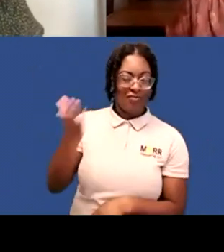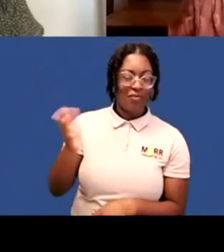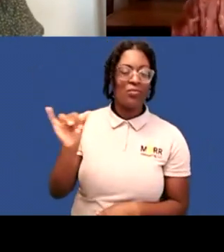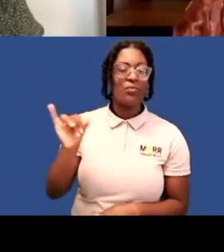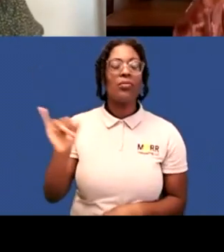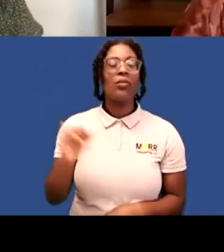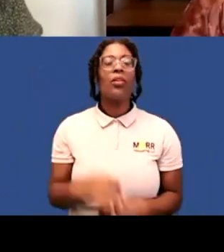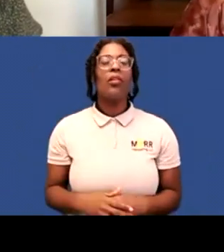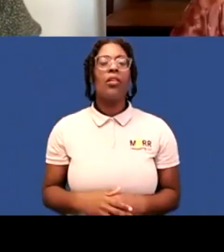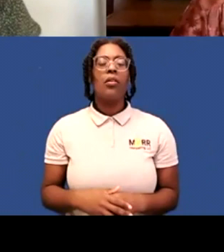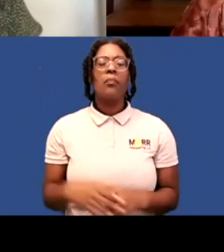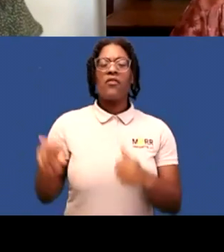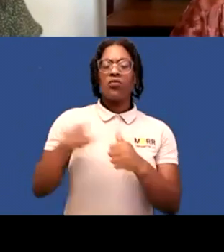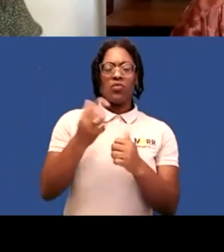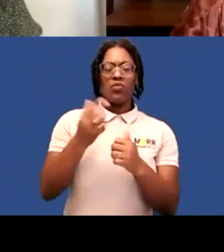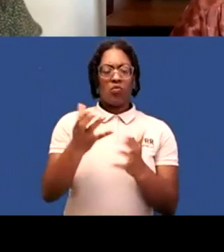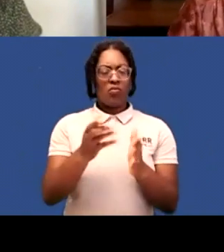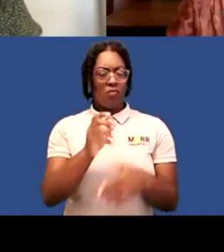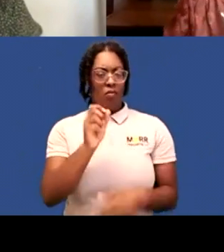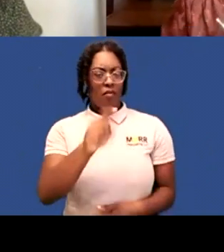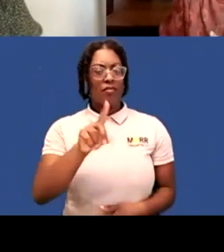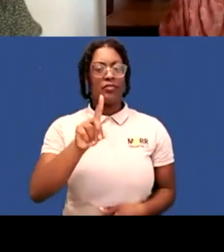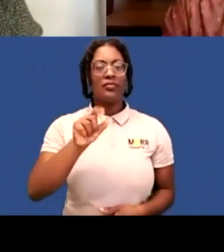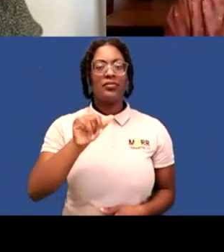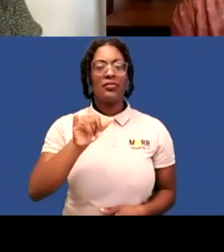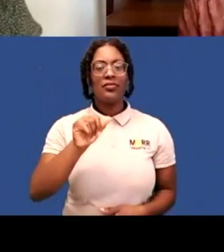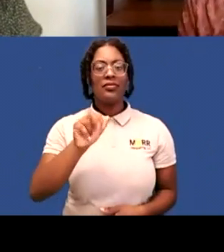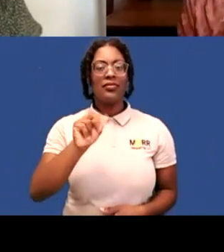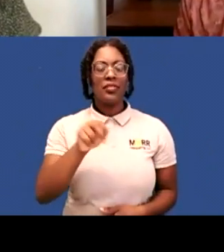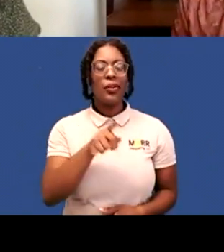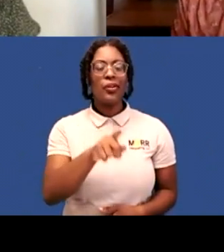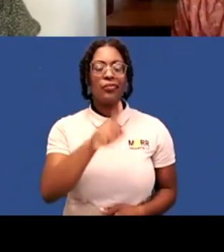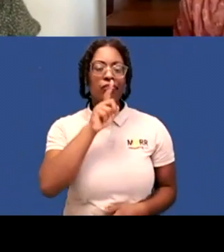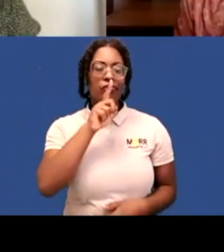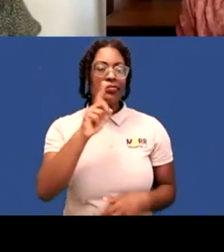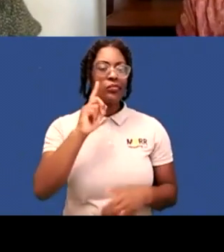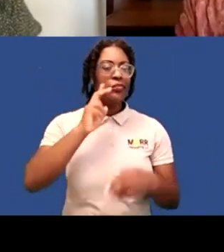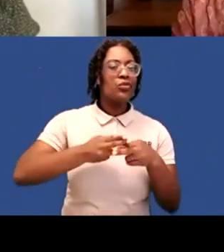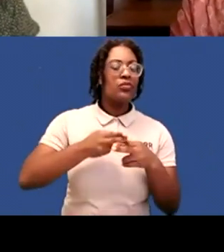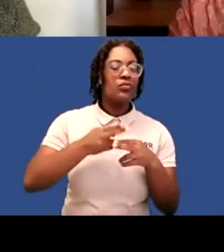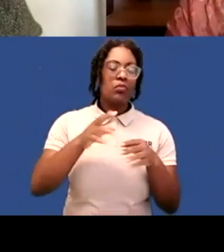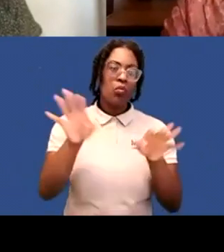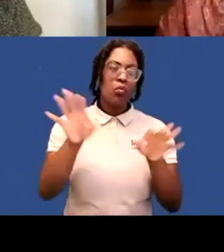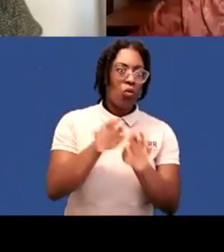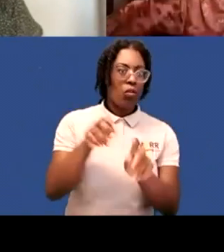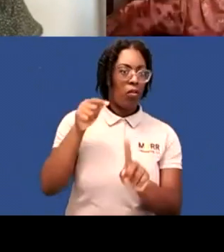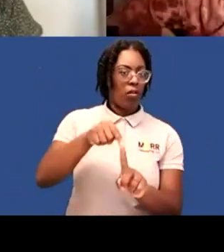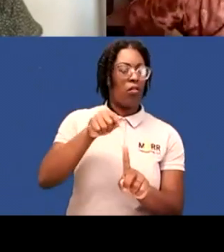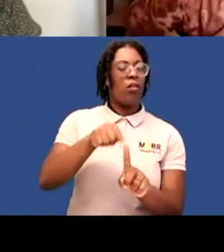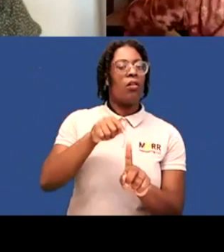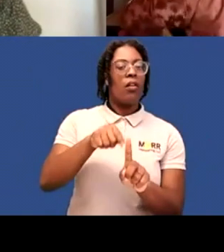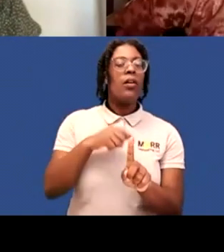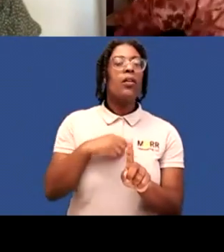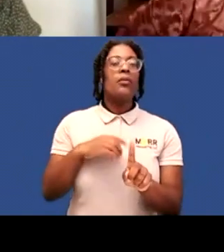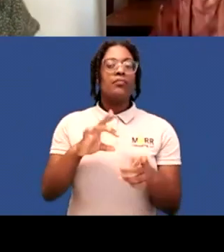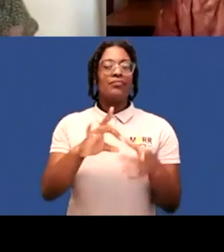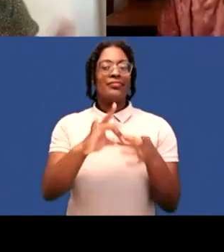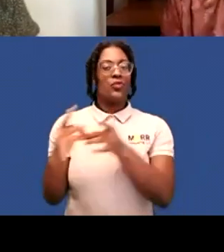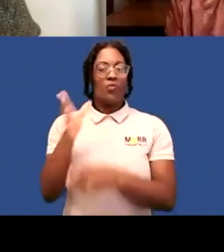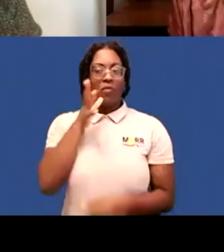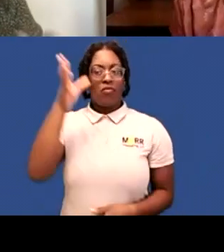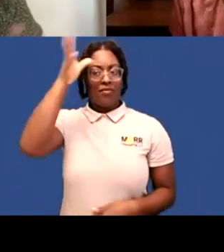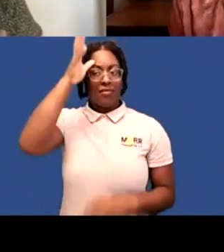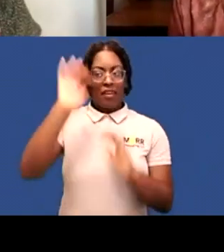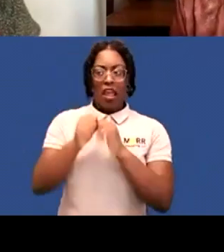you brought up a really important point about the involvement of parents in online teaching and remote learning. And so